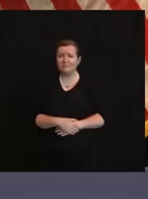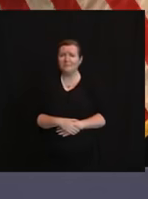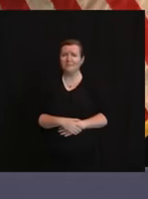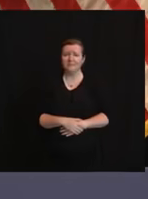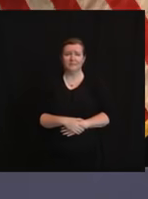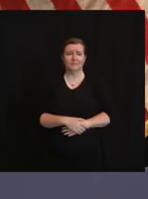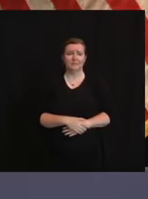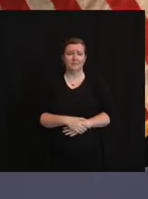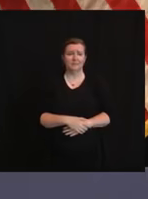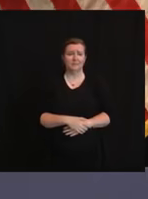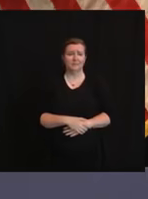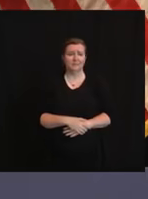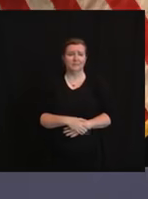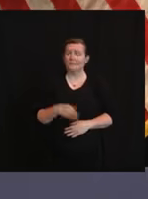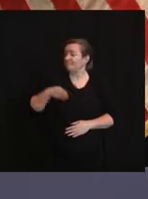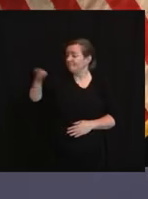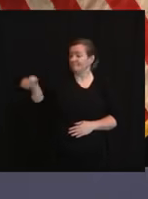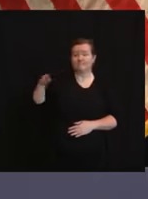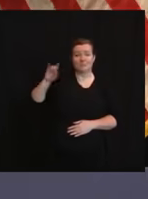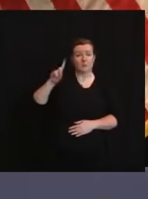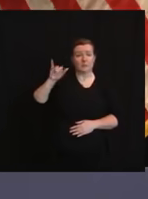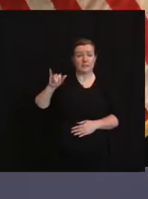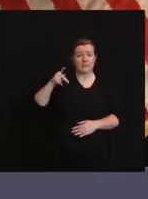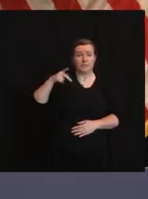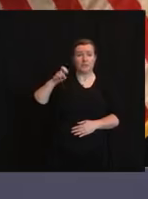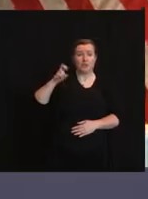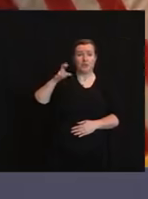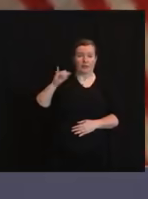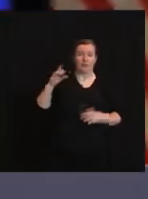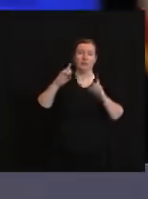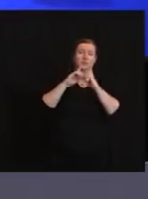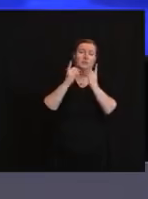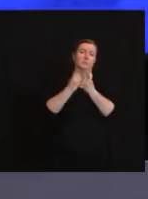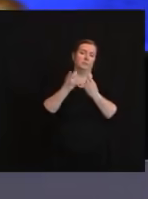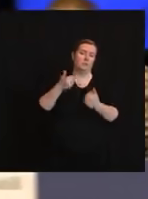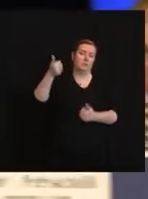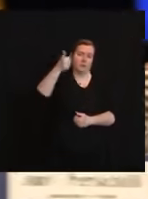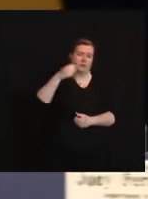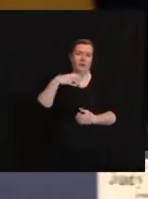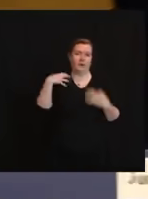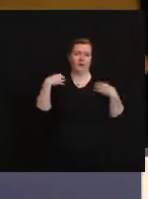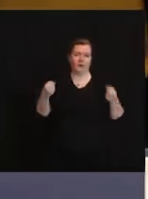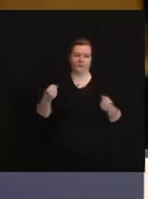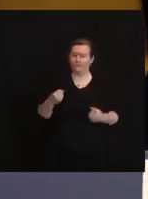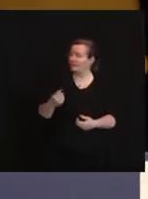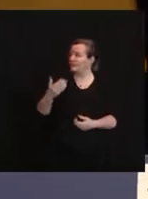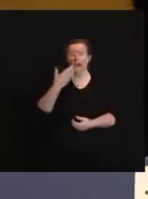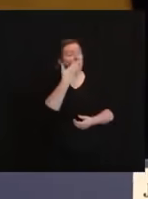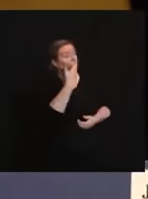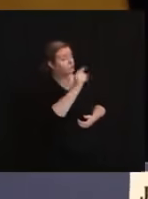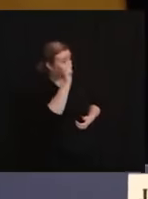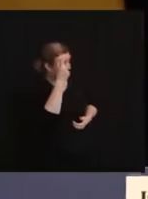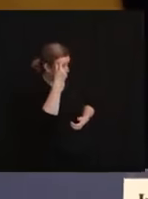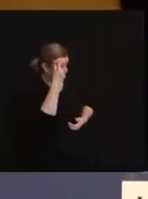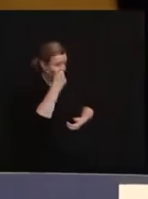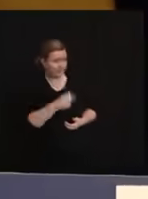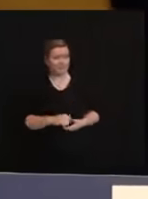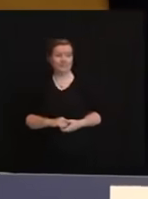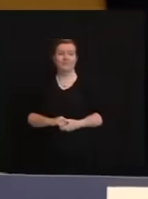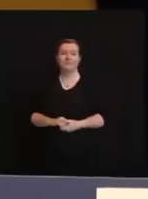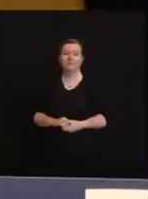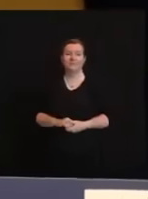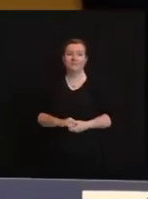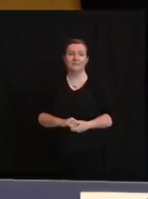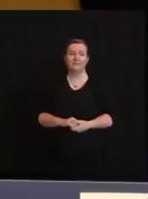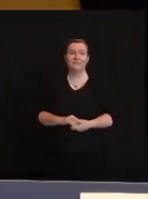woman to my right, the Commissioner of the Department of Health, Judy Persicelli. Thank you, Governor, and good afternoon. Well, the CDC has updated their